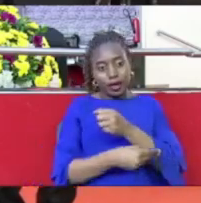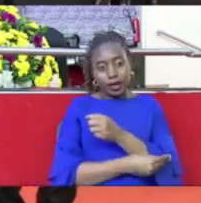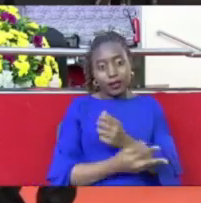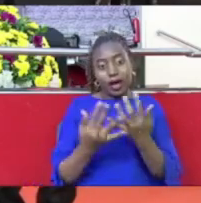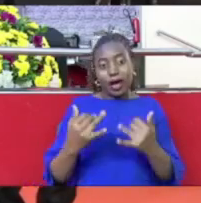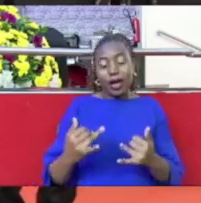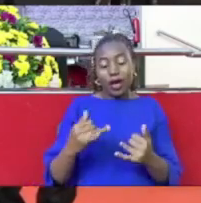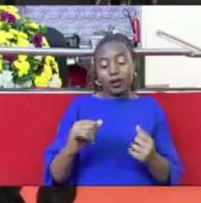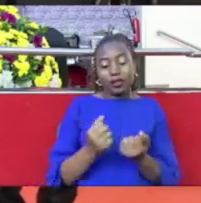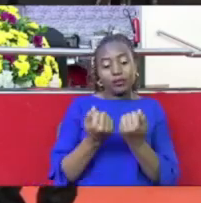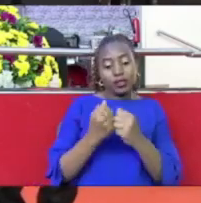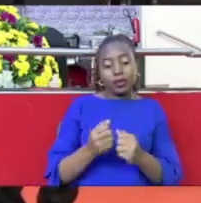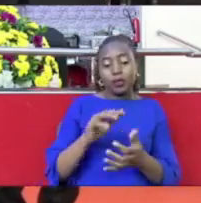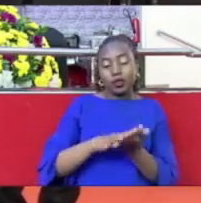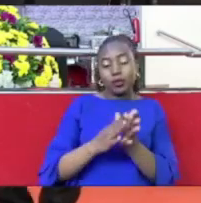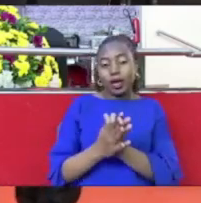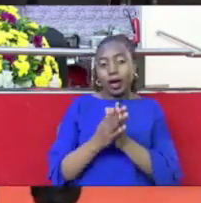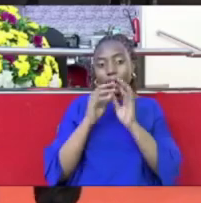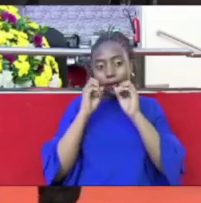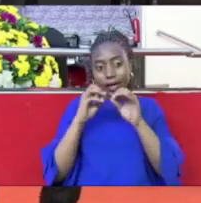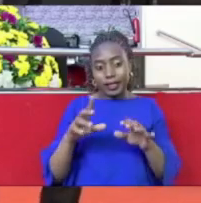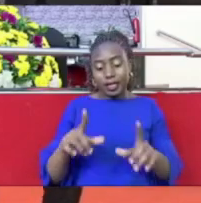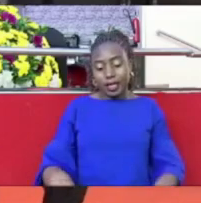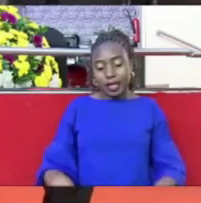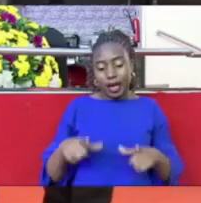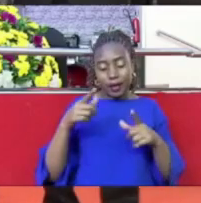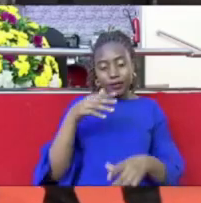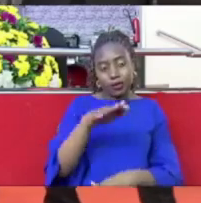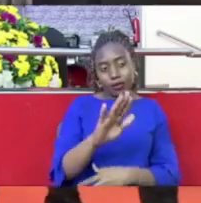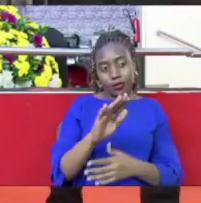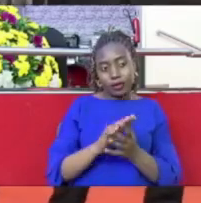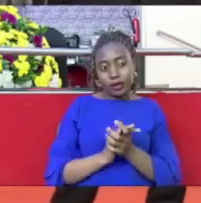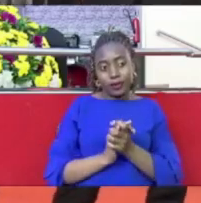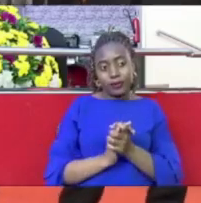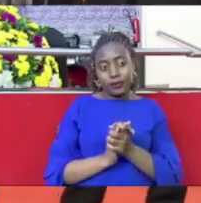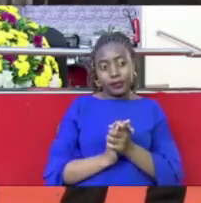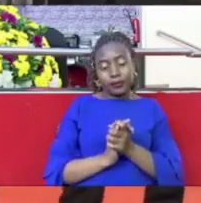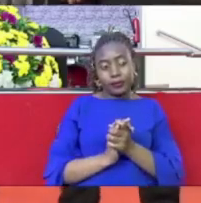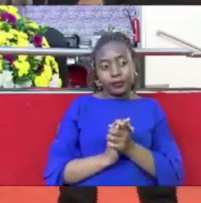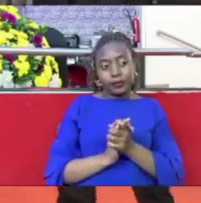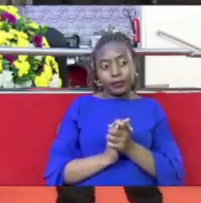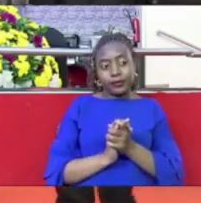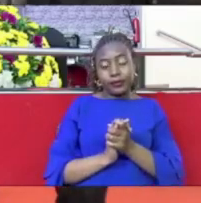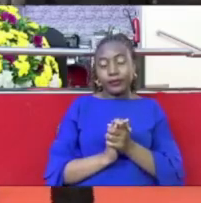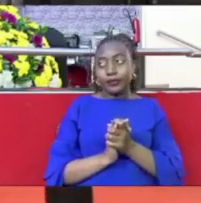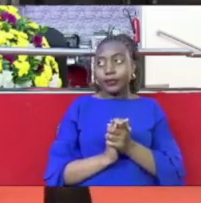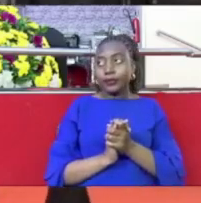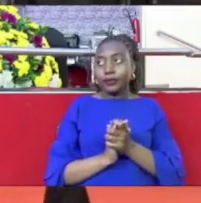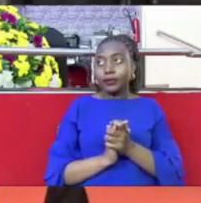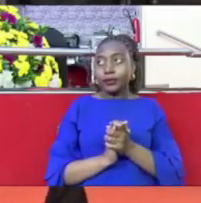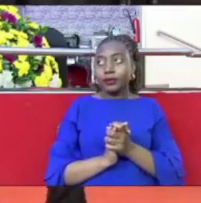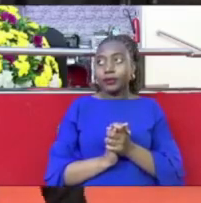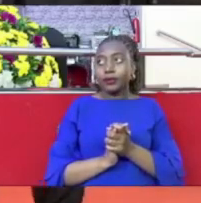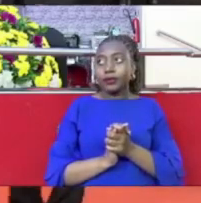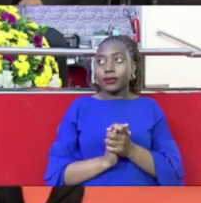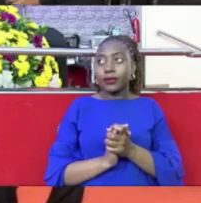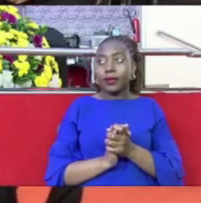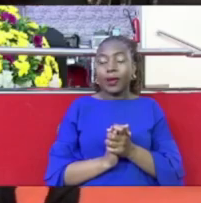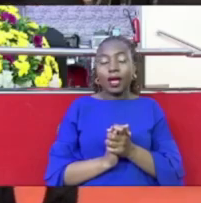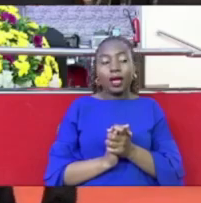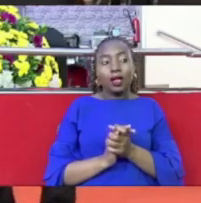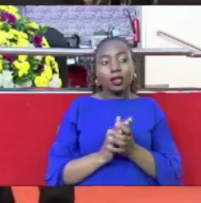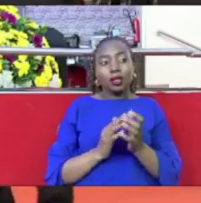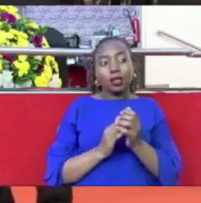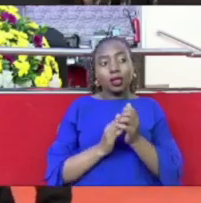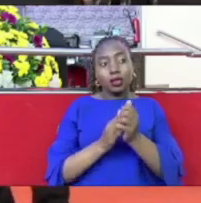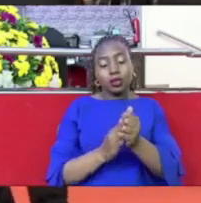life as time goes by. Na hizo baraka zinakataa kuwa baraka katika maisha. But that's why we are told, do not lead us not into